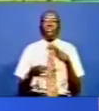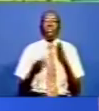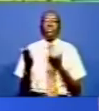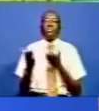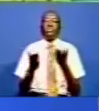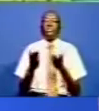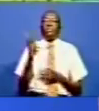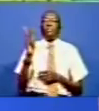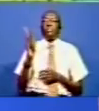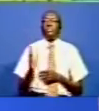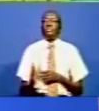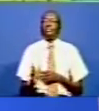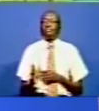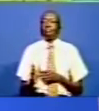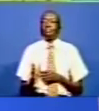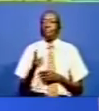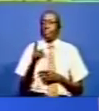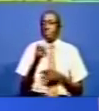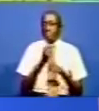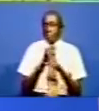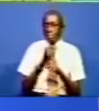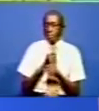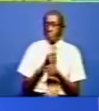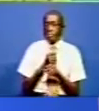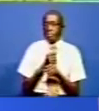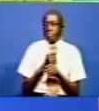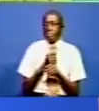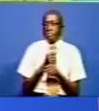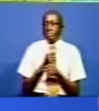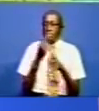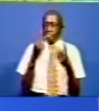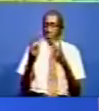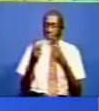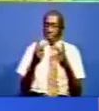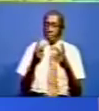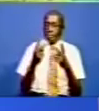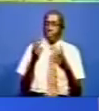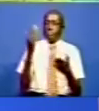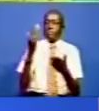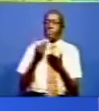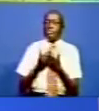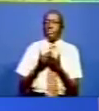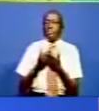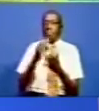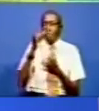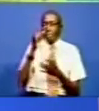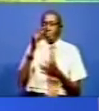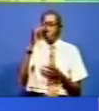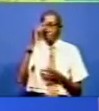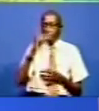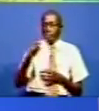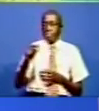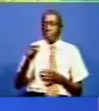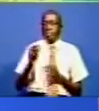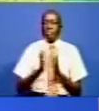Kenyans. As you exercise it in considering whether to suspend government policies or otherwise, the